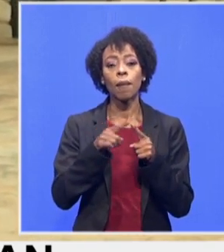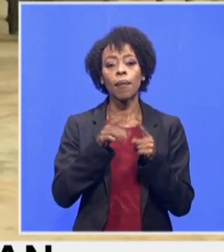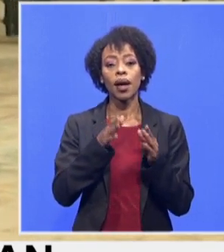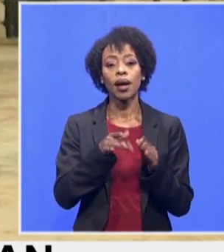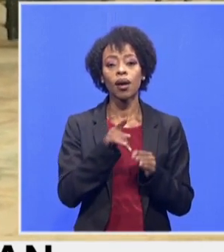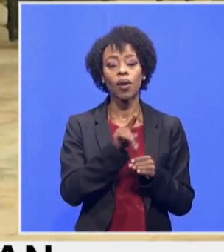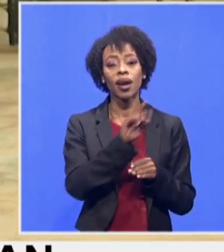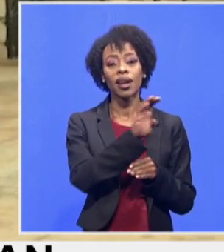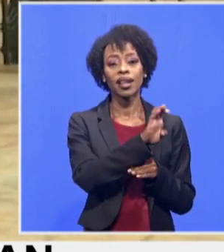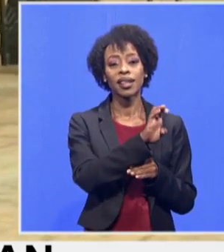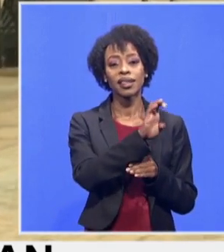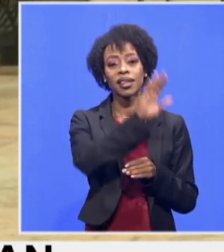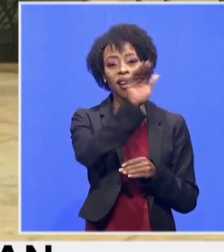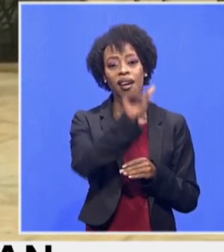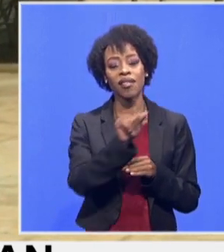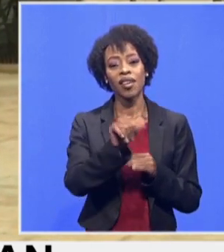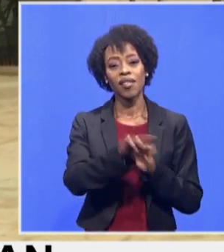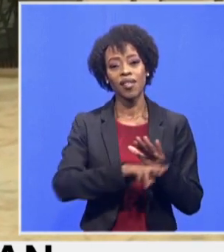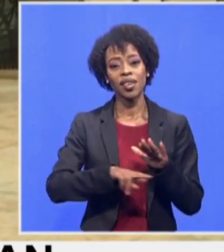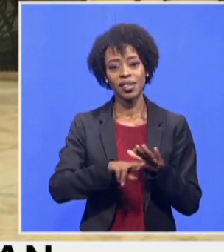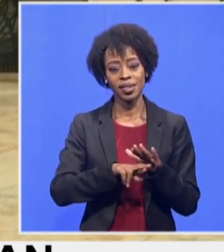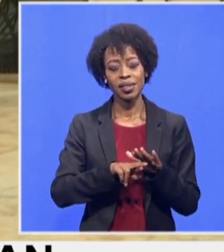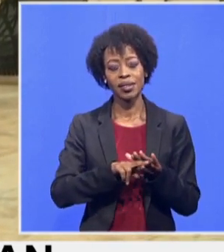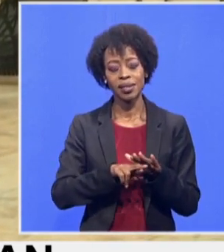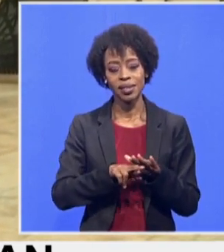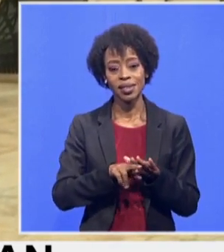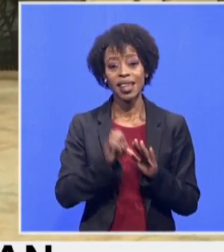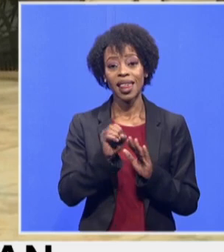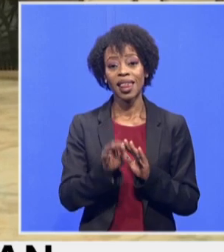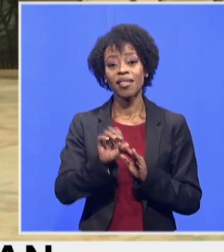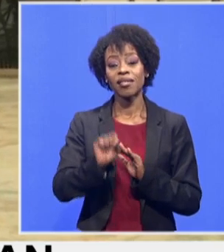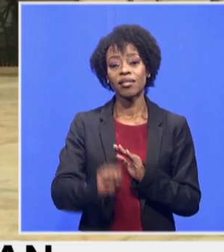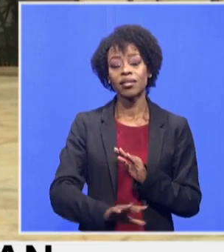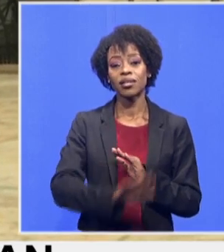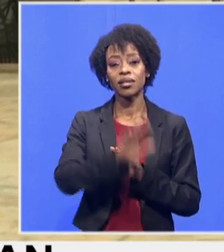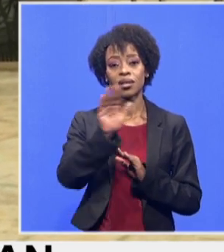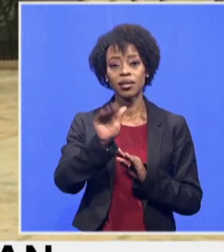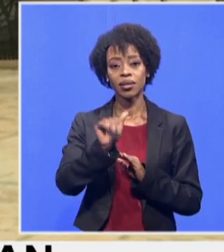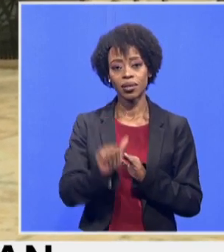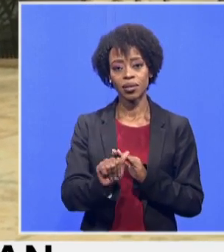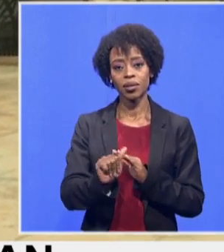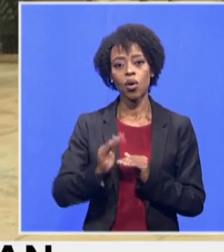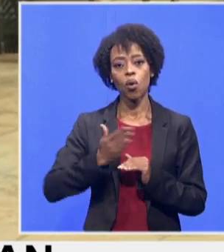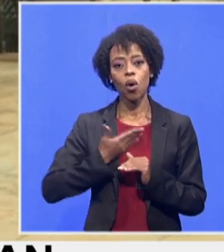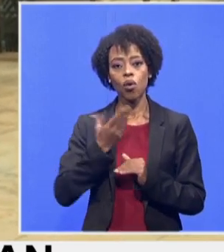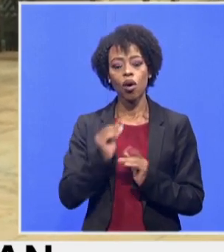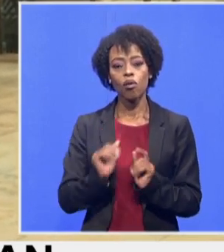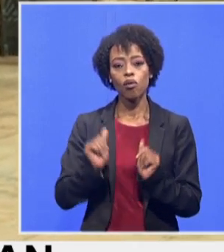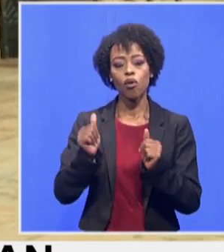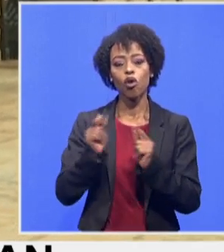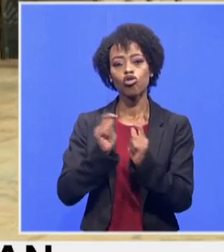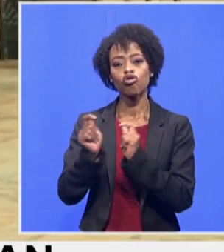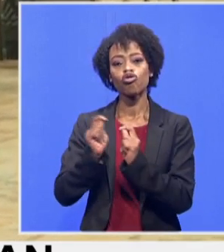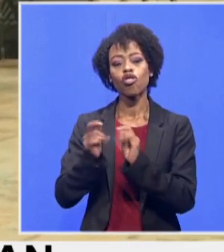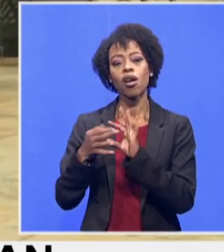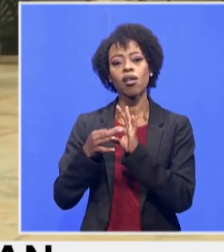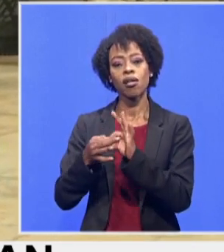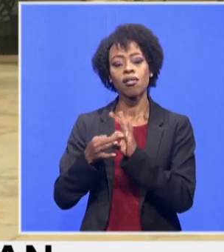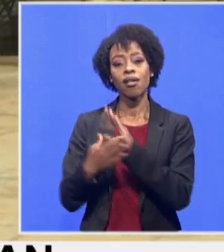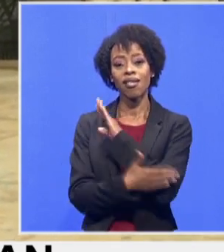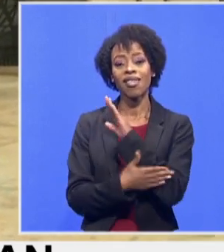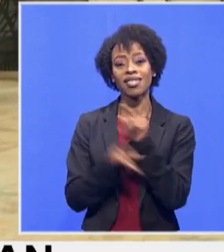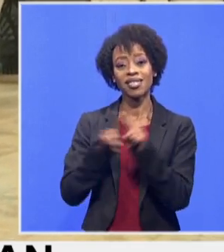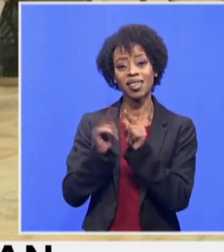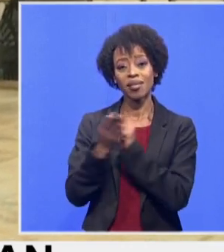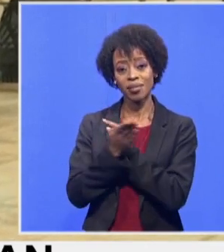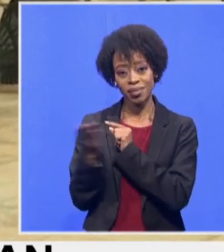Eastern African region. So if South Africa wants to have good trade relations, it is countries such as